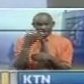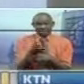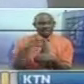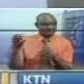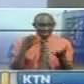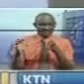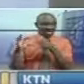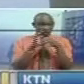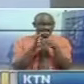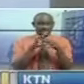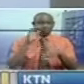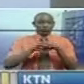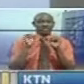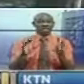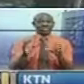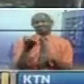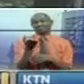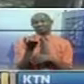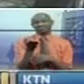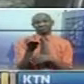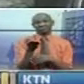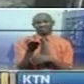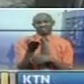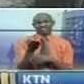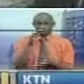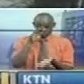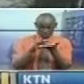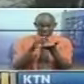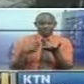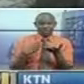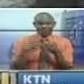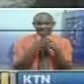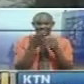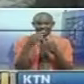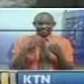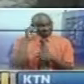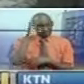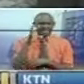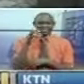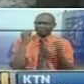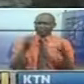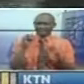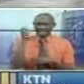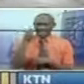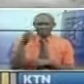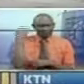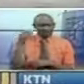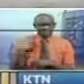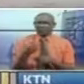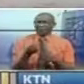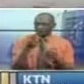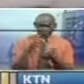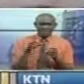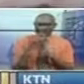was good, would have saved those patients. The shortage of blood would be a surprise to many Kenyans who donate blood